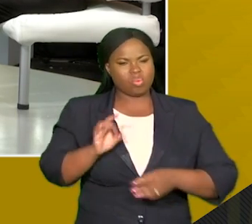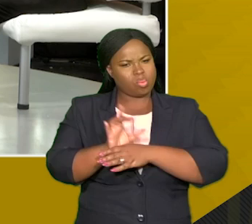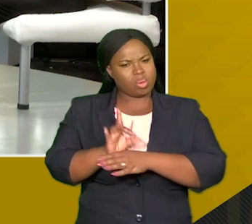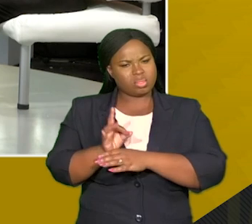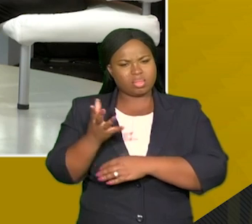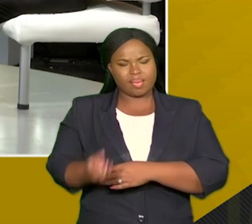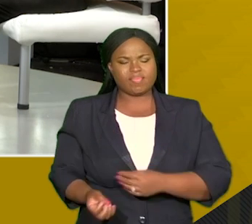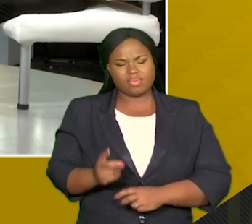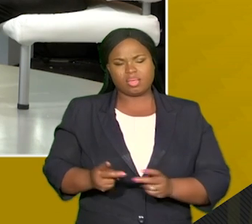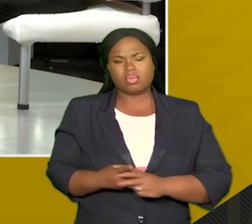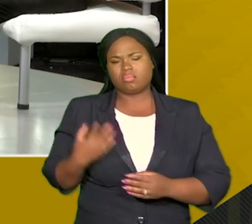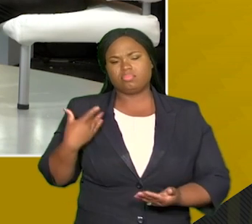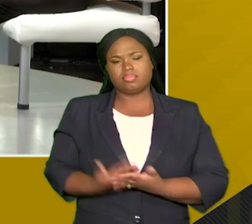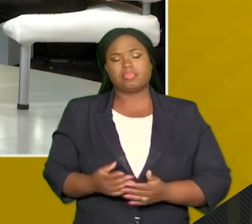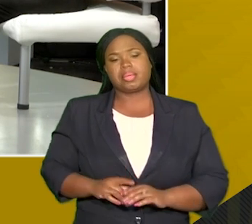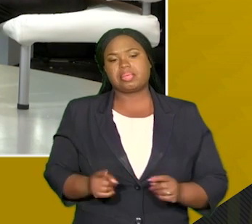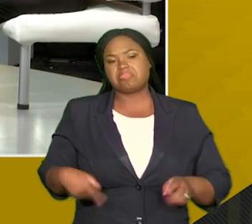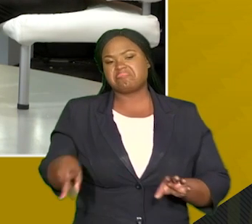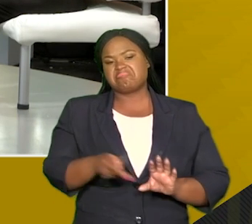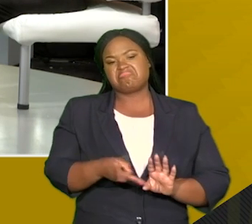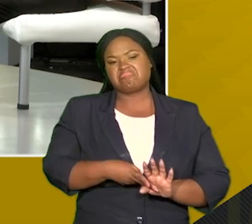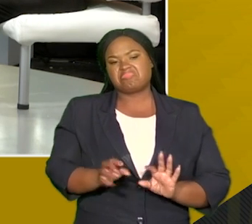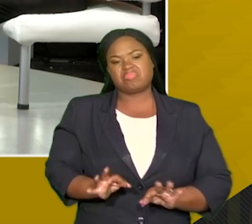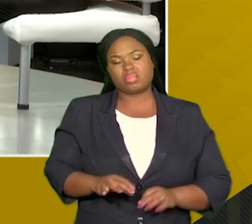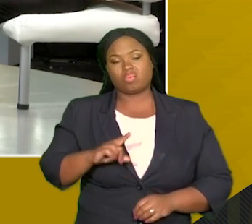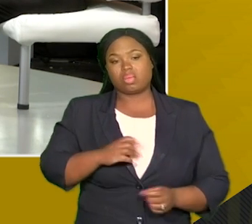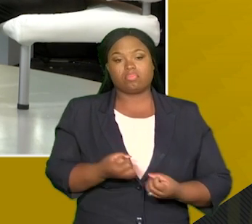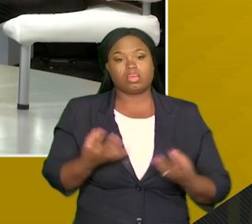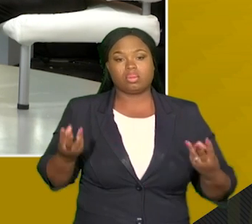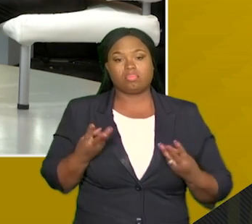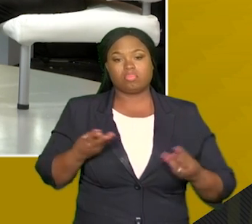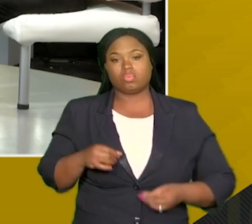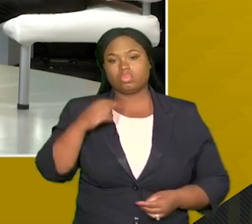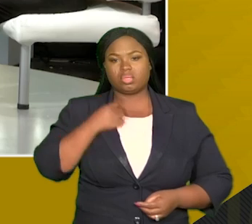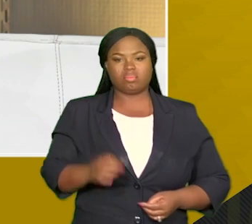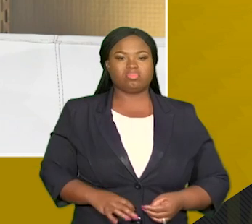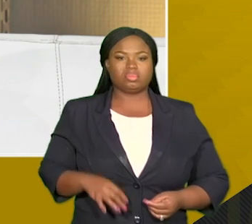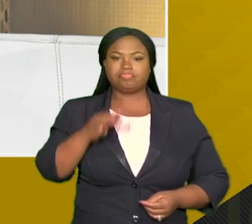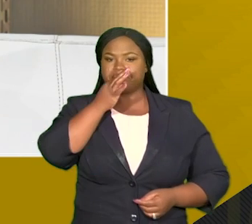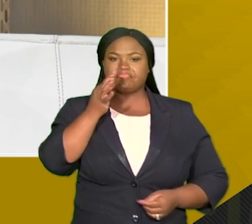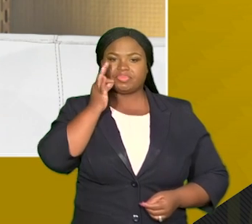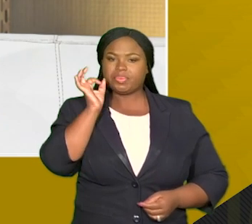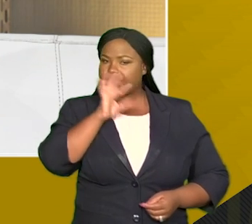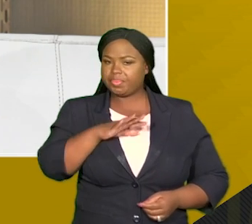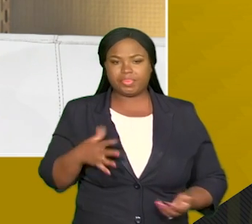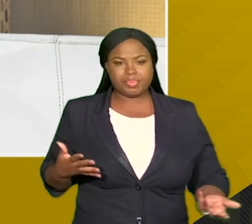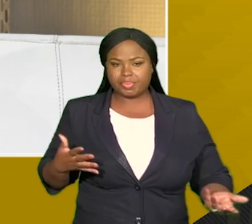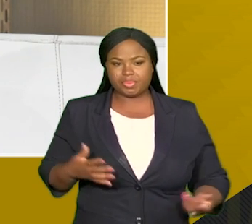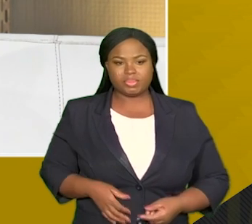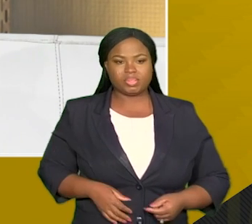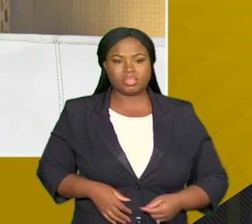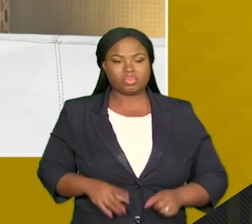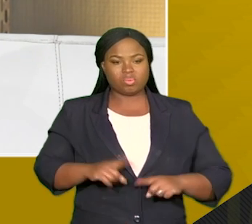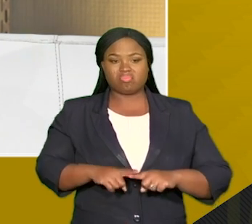challenges around that has been that most police officers would complain that there's lack of confidentiality. They are